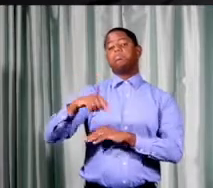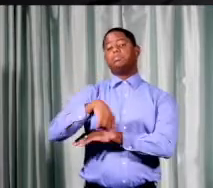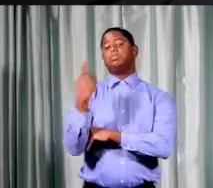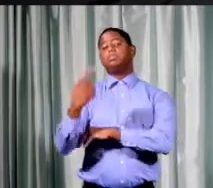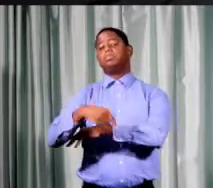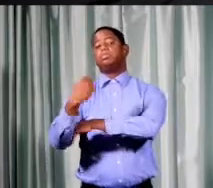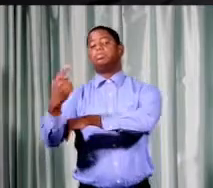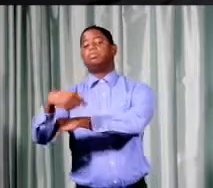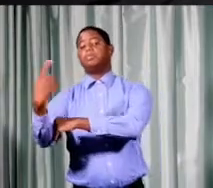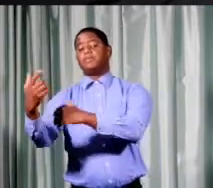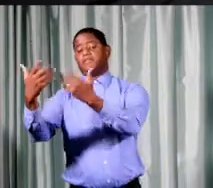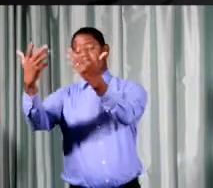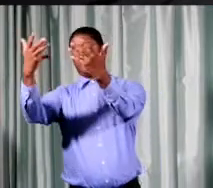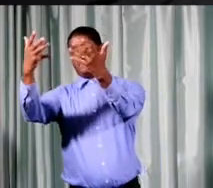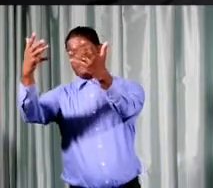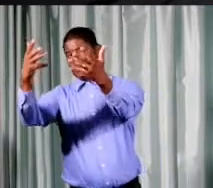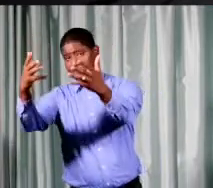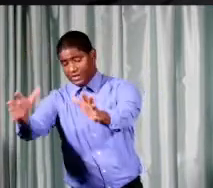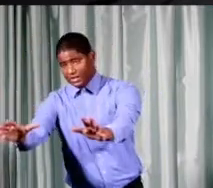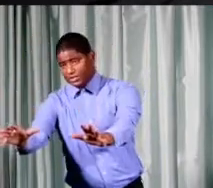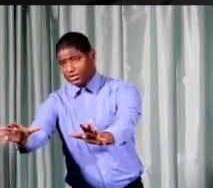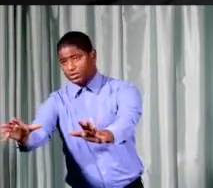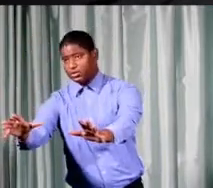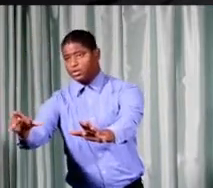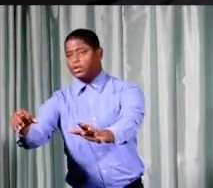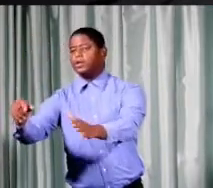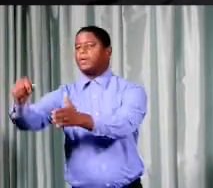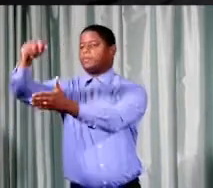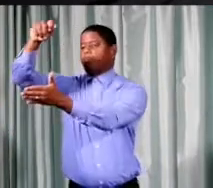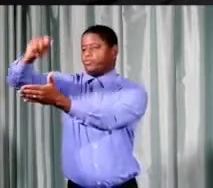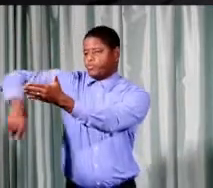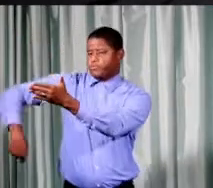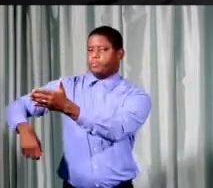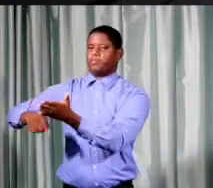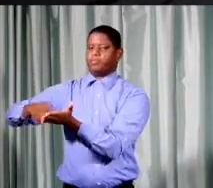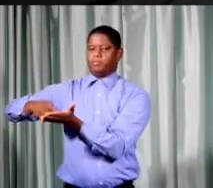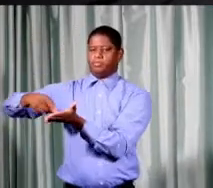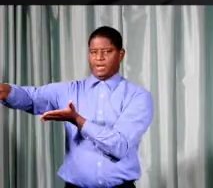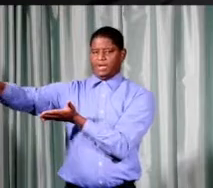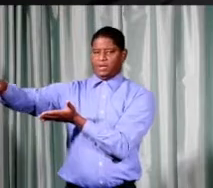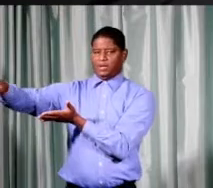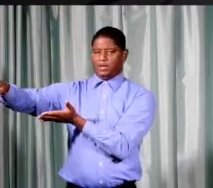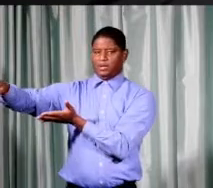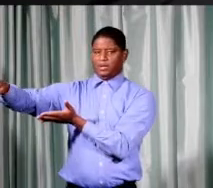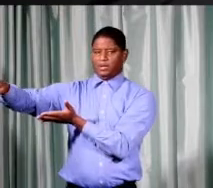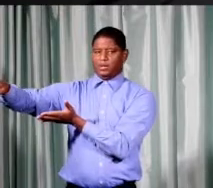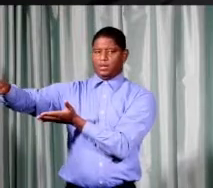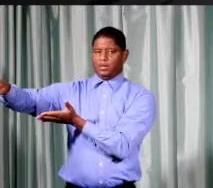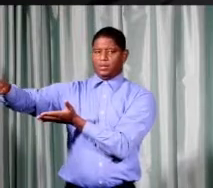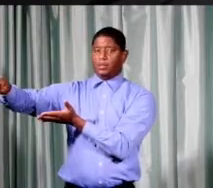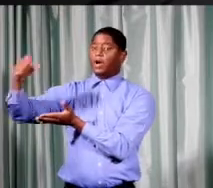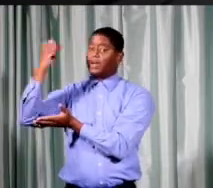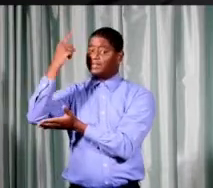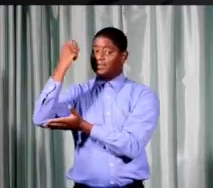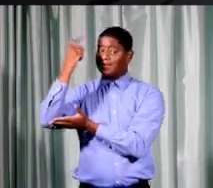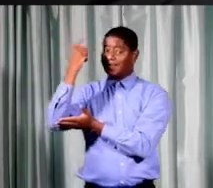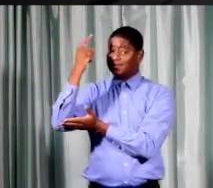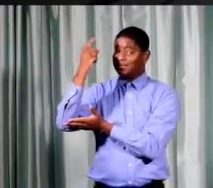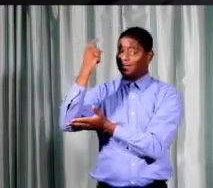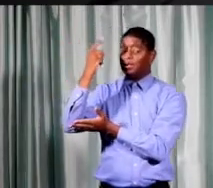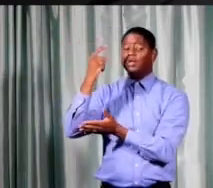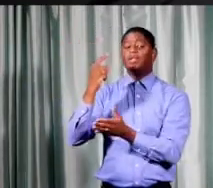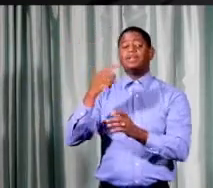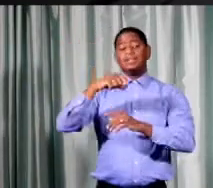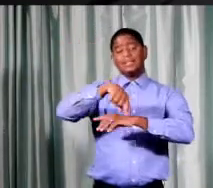are there, or every night, they go by nights, they are not recording revenue. But they take